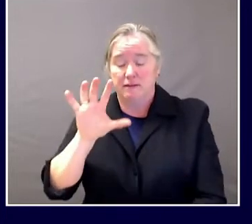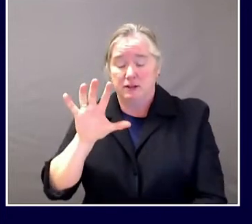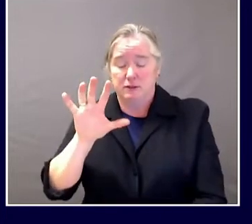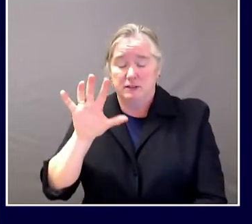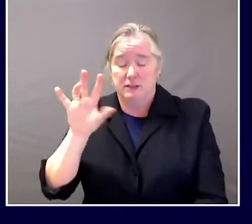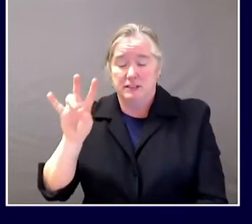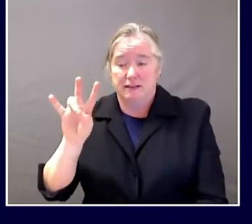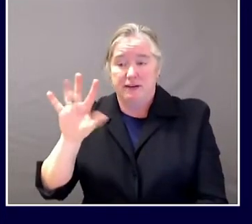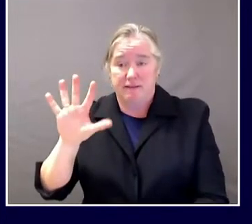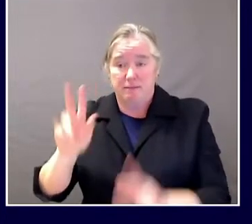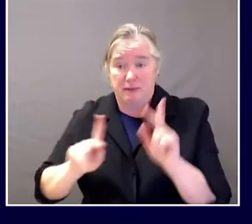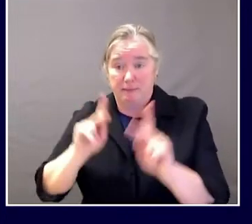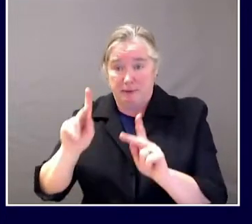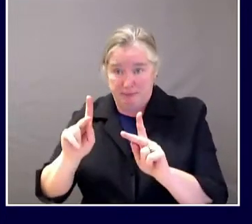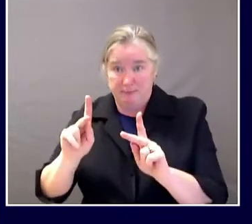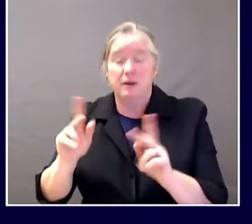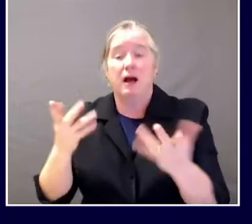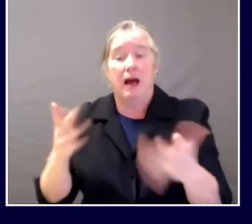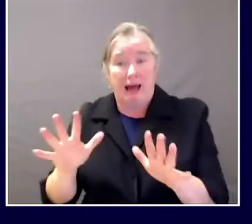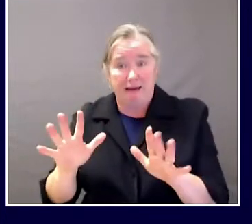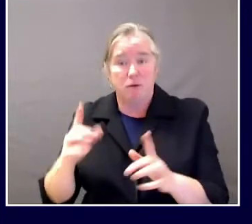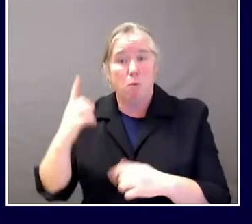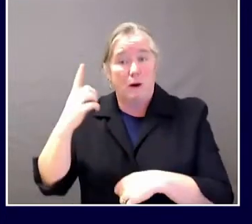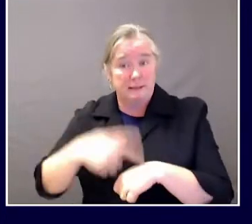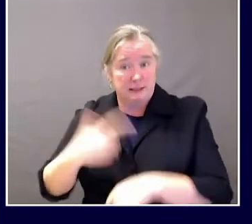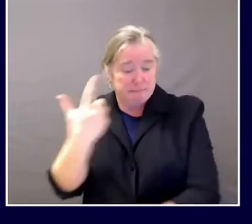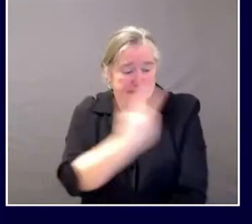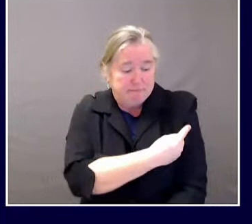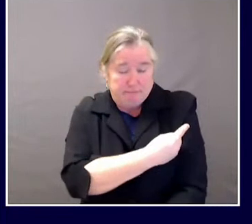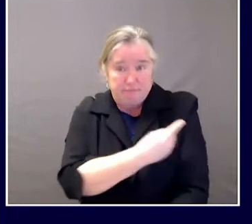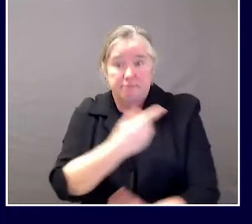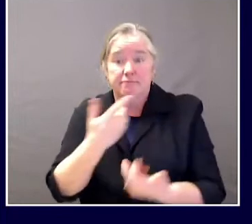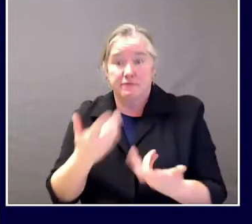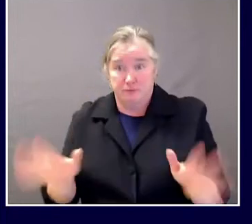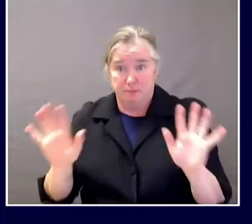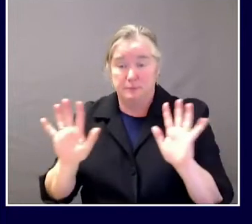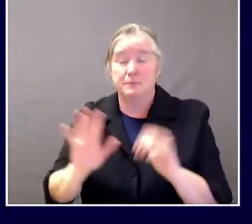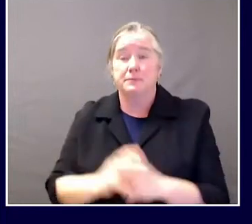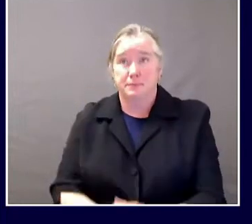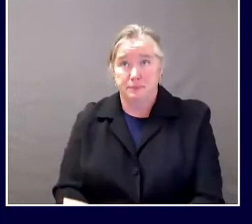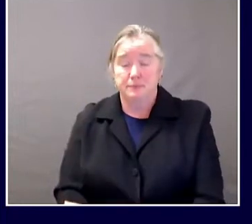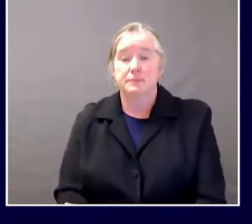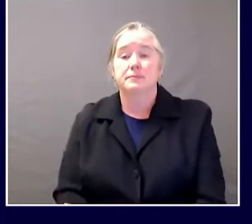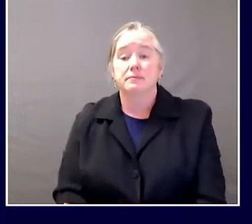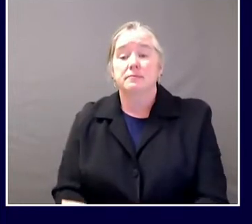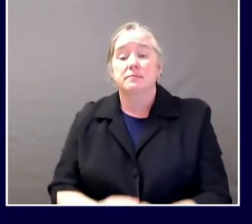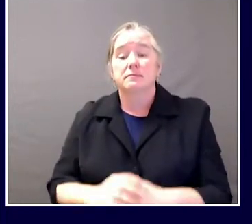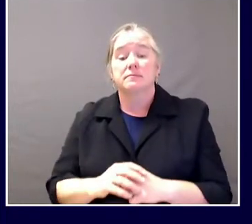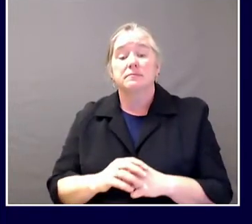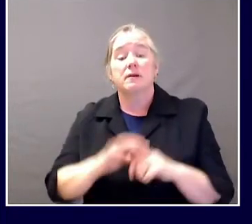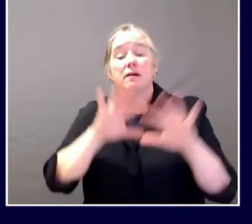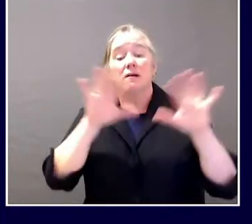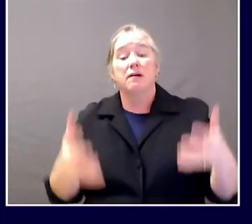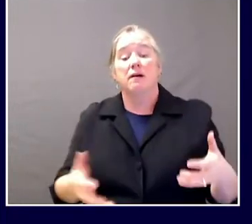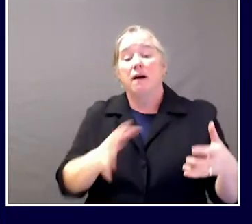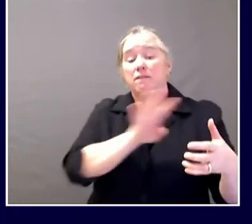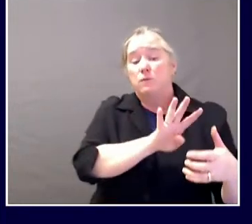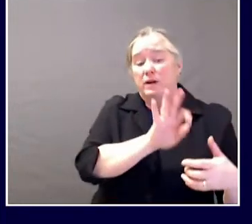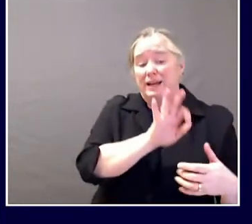55,775 people have received a dose of the COVID-19 vaccine. Of those,